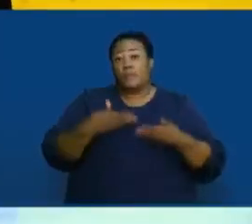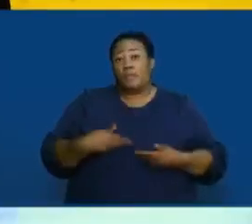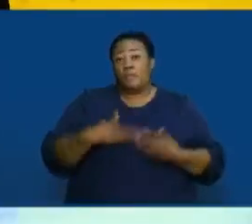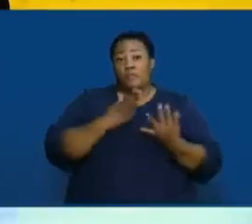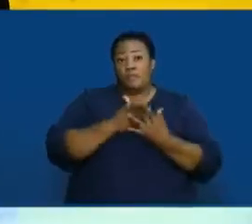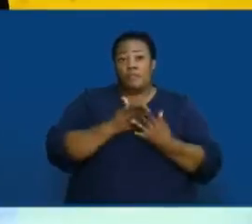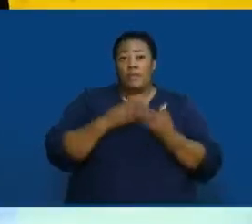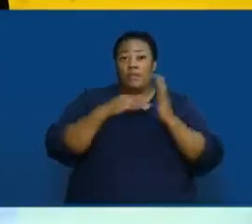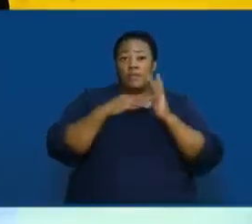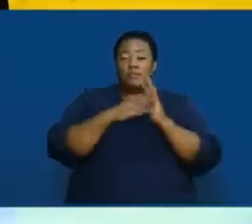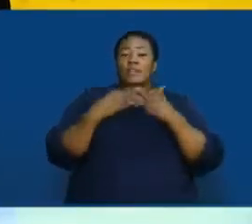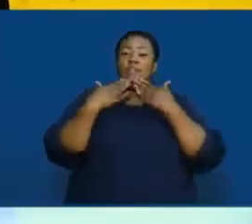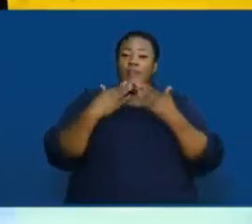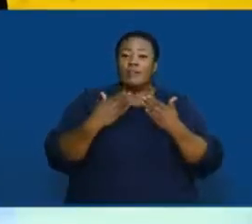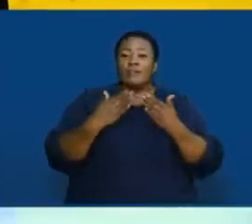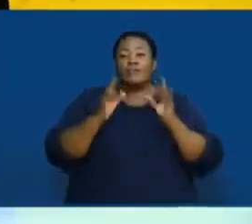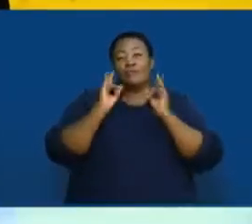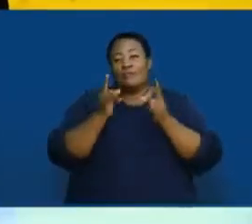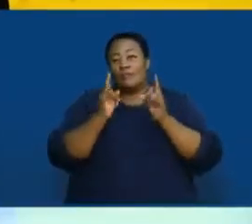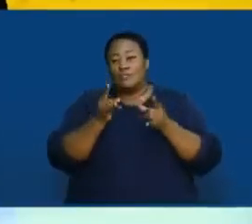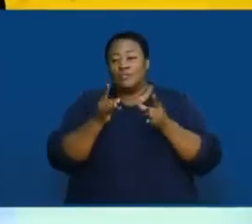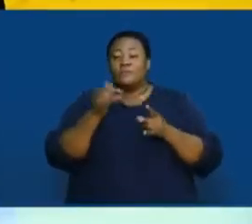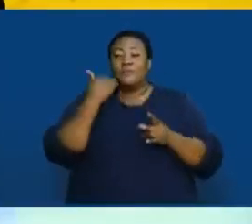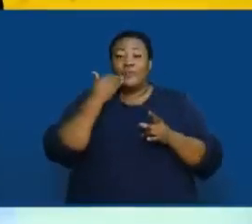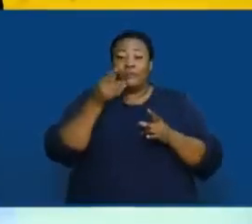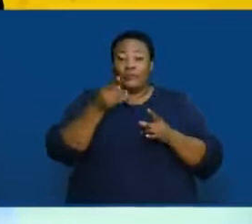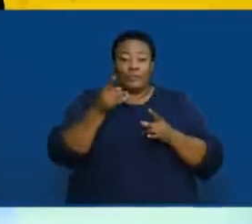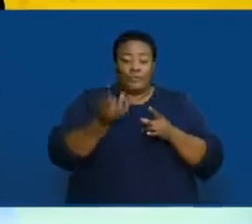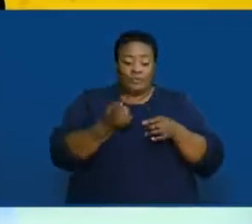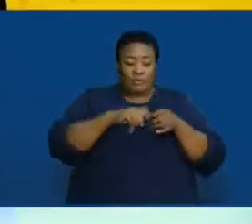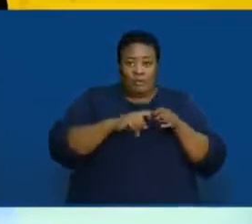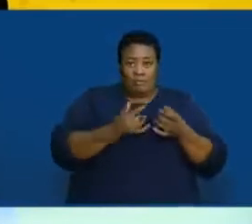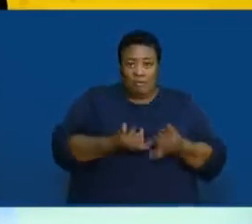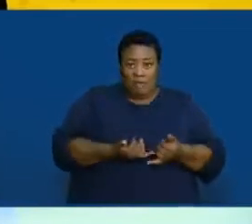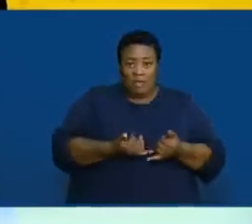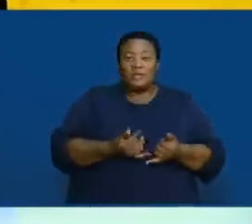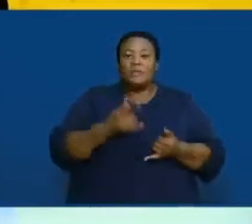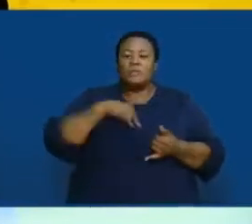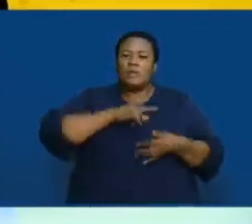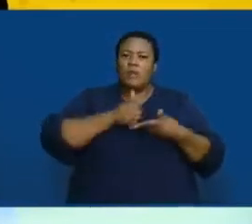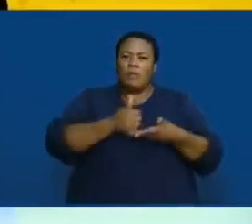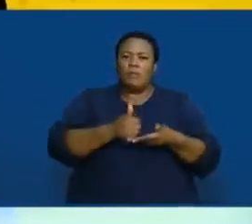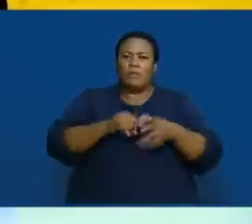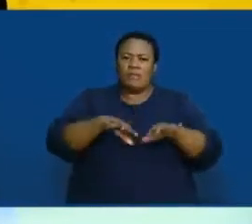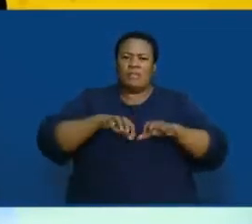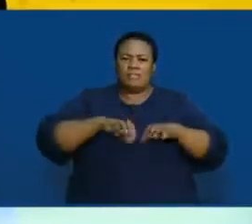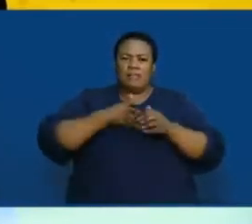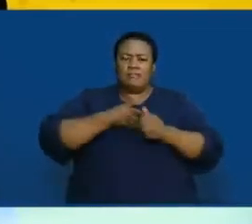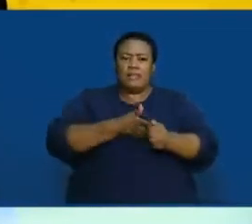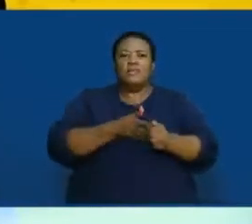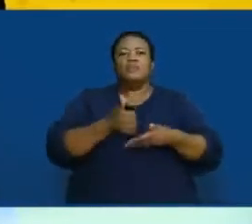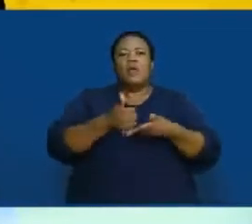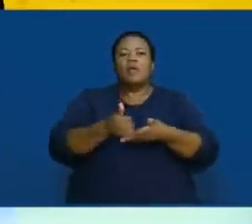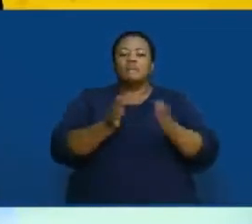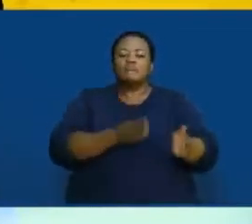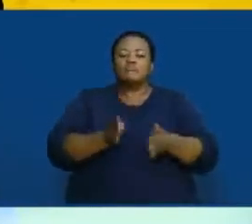Welcome back from the break, Matrix. Thank you so much for tuning in. If you've just joined us, we are assisting you with your exam guide to help prep for